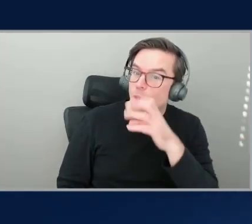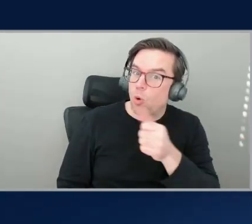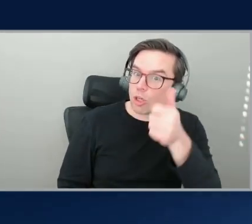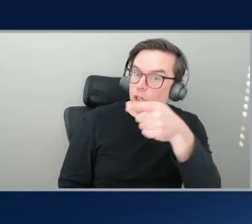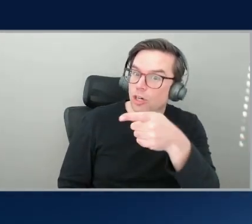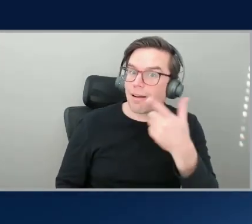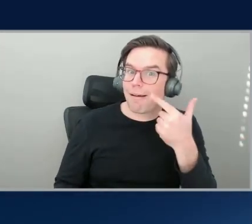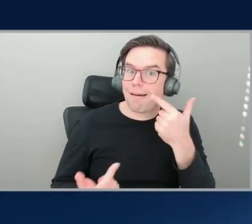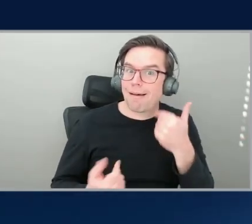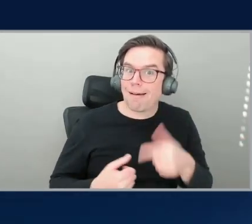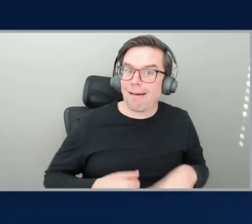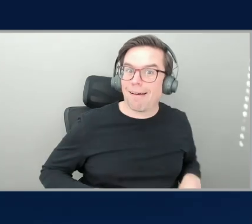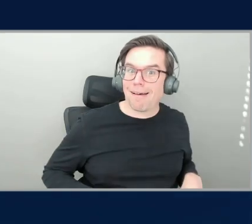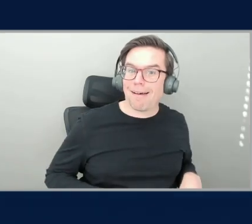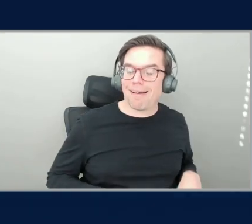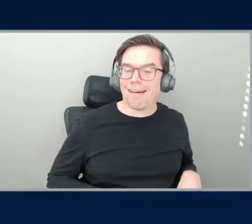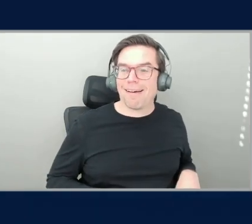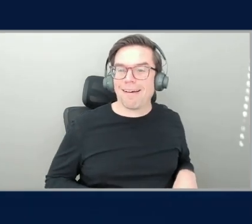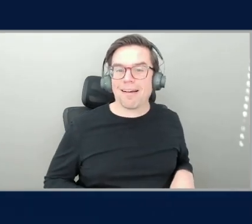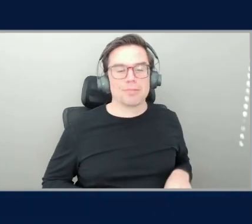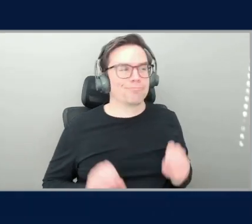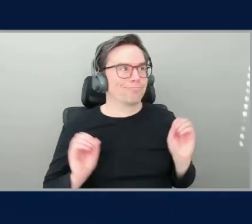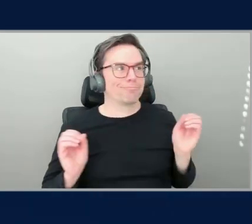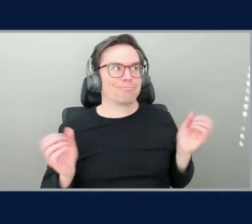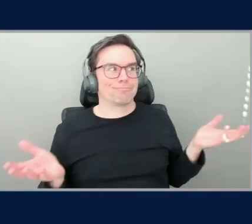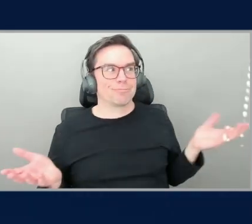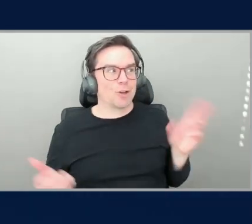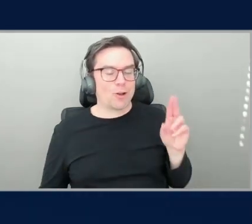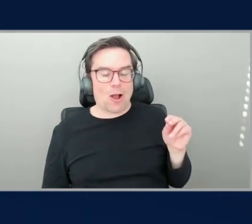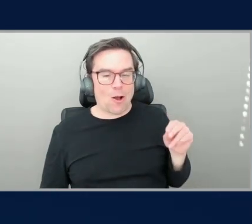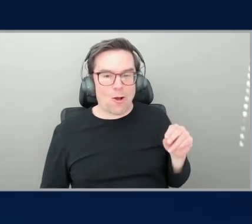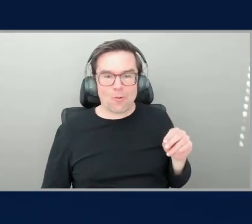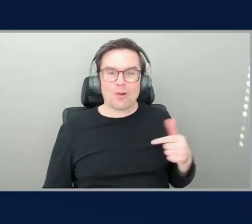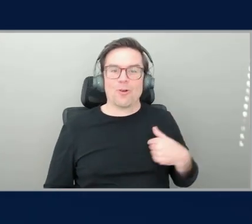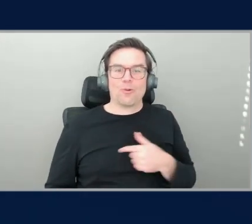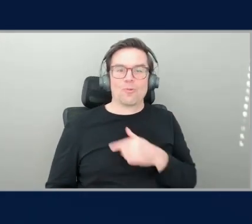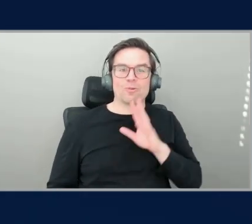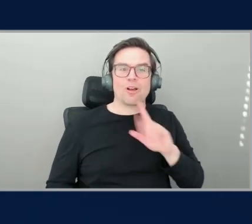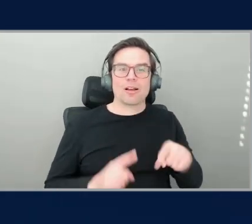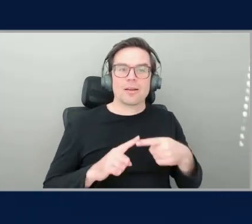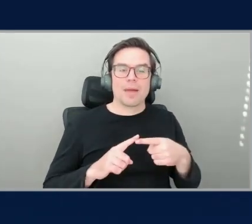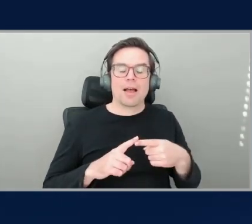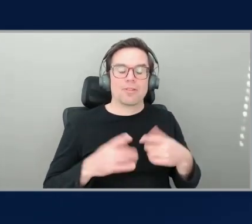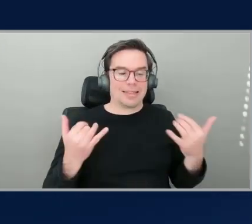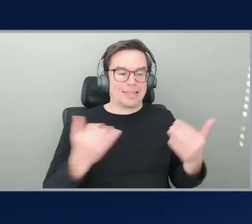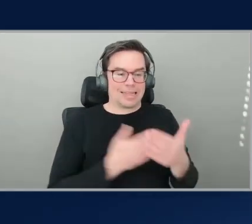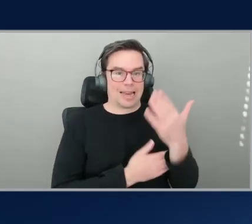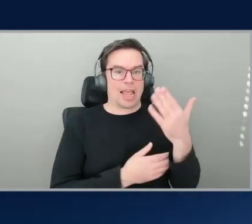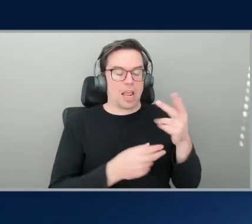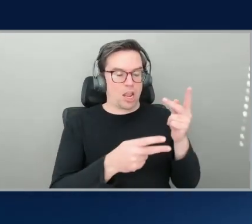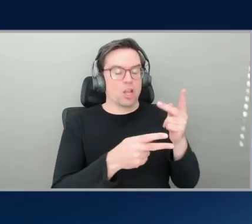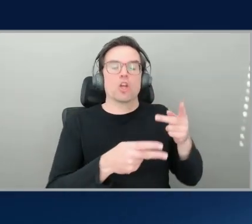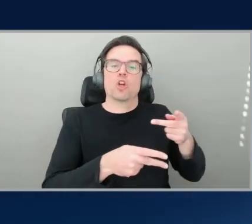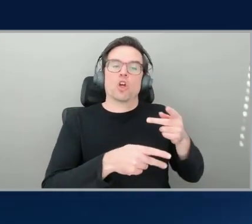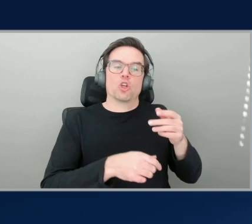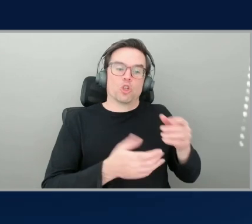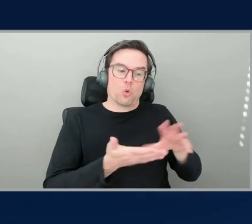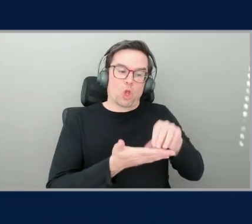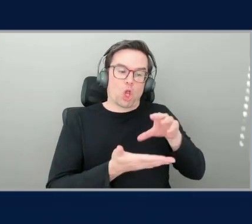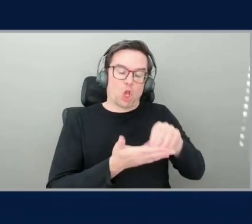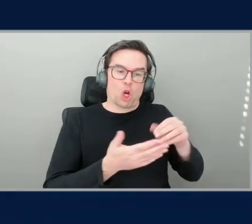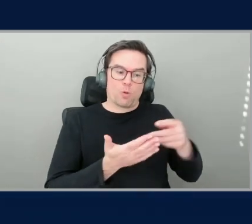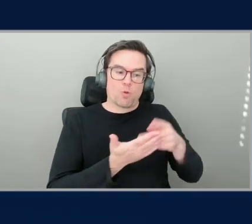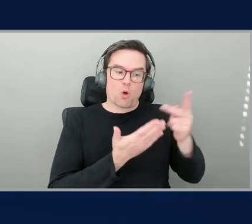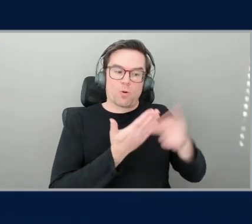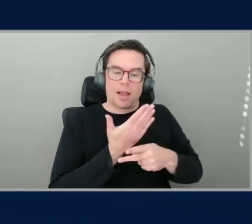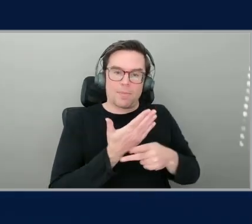We were just discussing this morning, like what was the computer used in high school to learn programming? I used Windows XP and Visual Studio 2003.